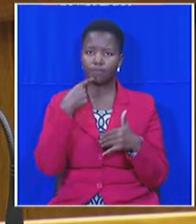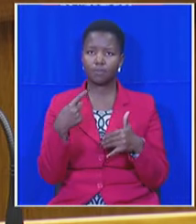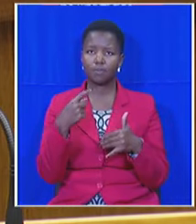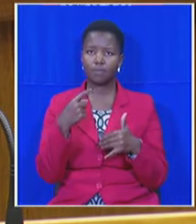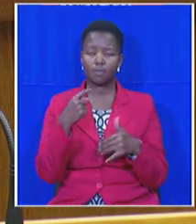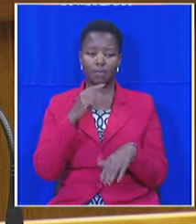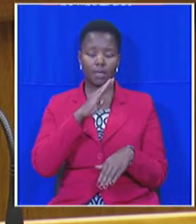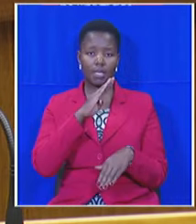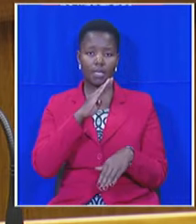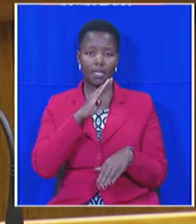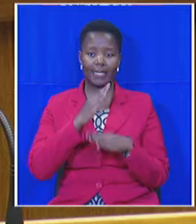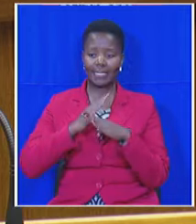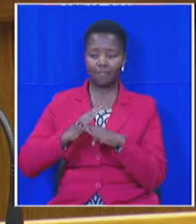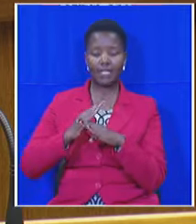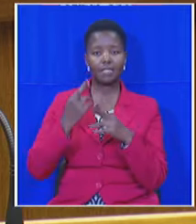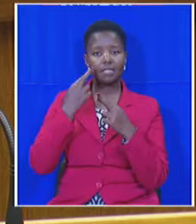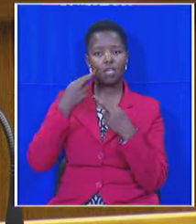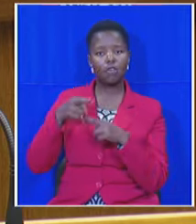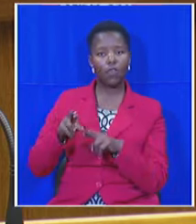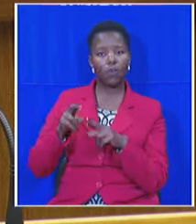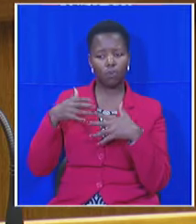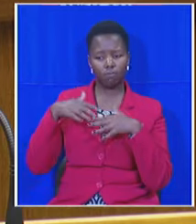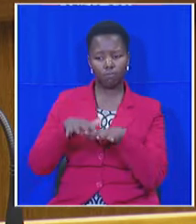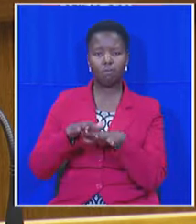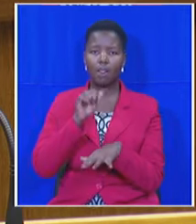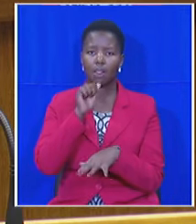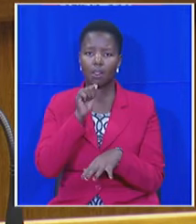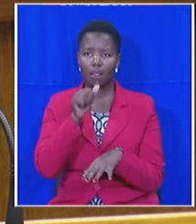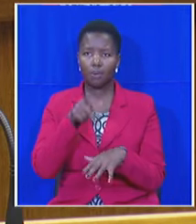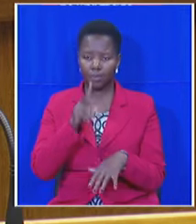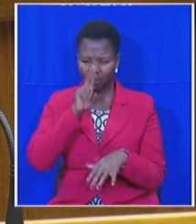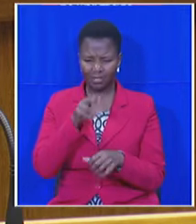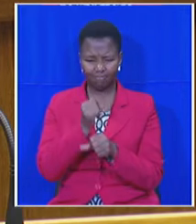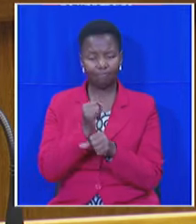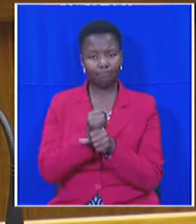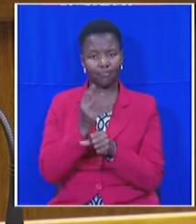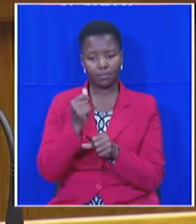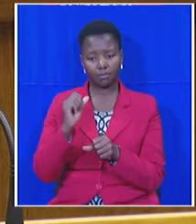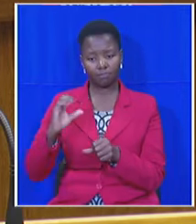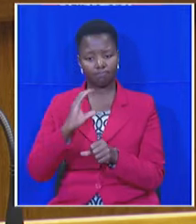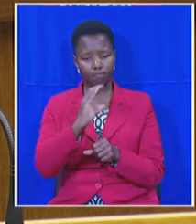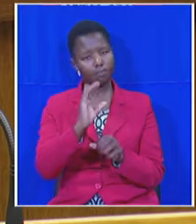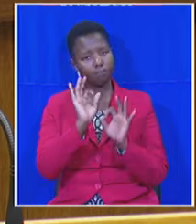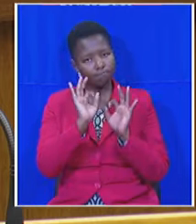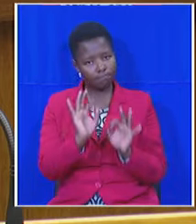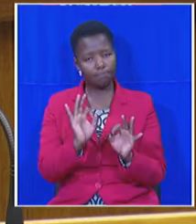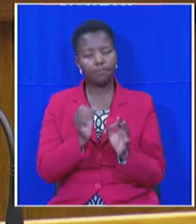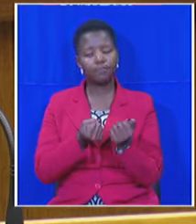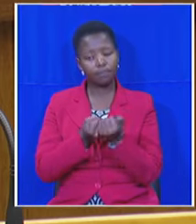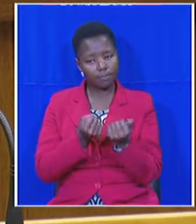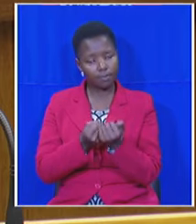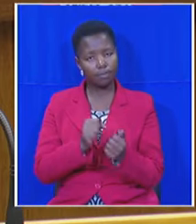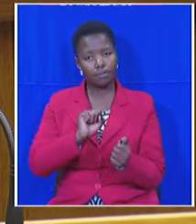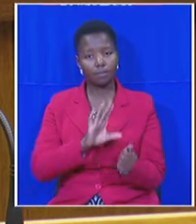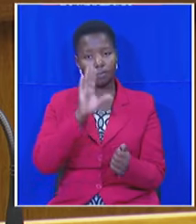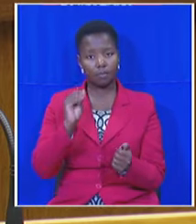defense review. There is an urgent need to phase this in at a cost-affordable pace to the country. Any further delay